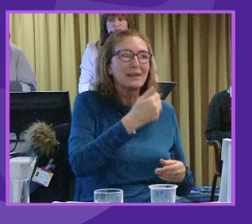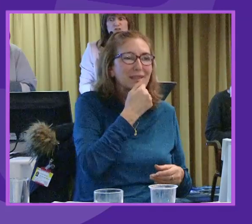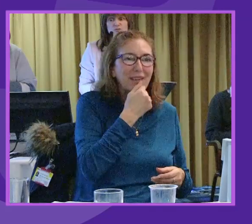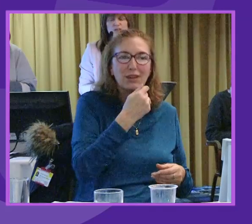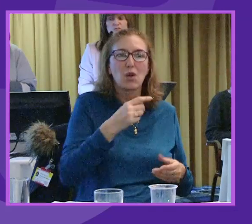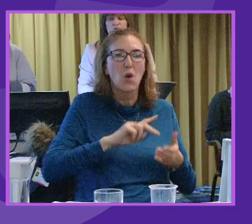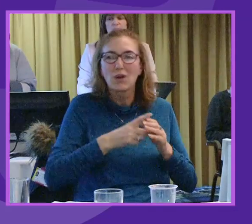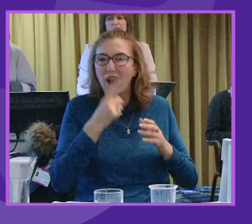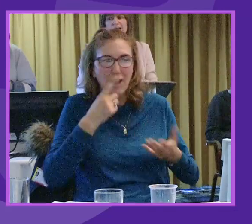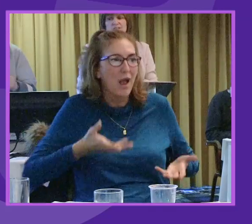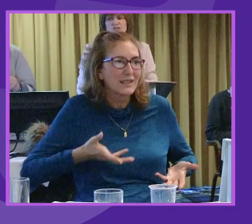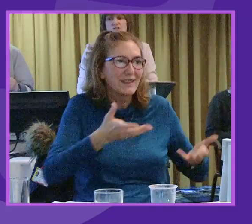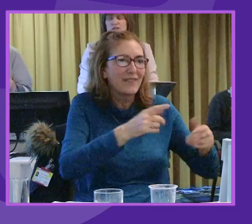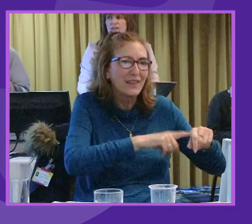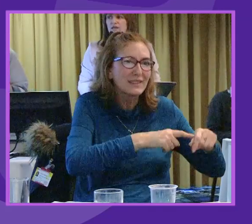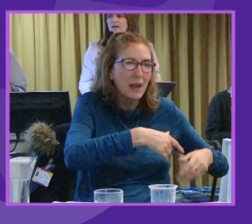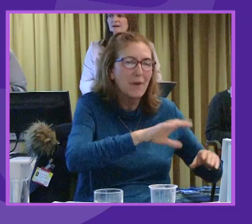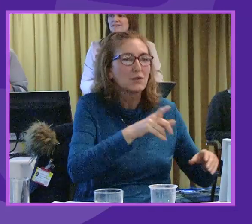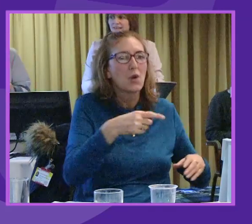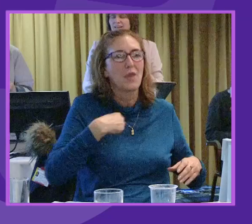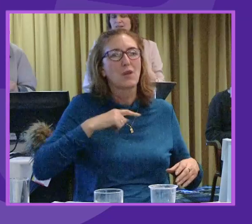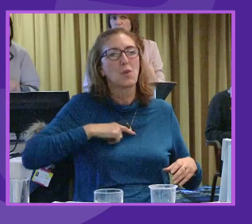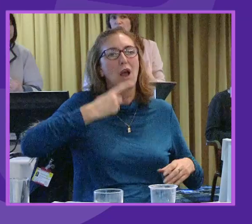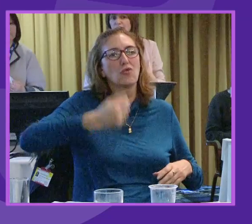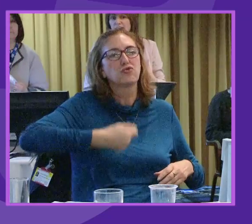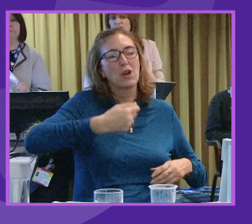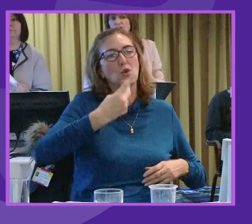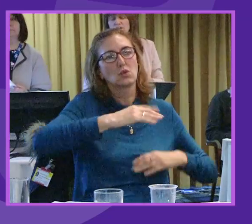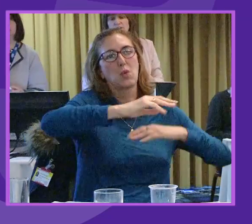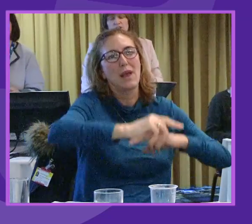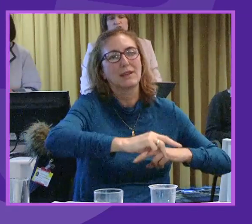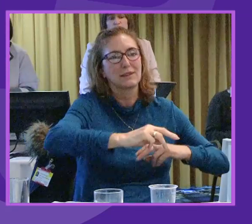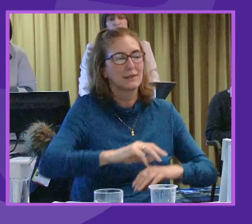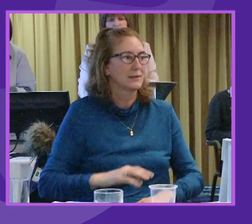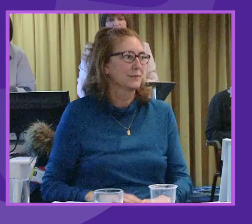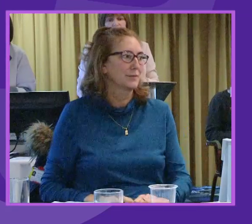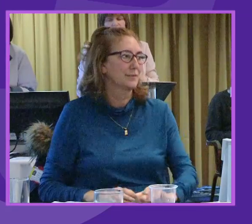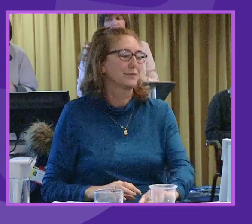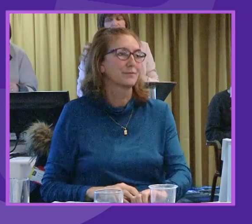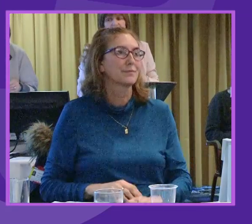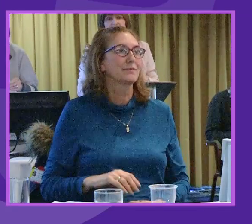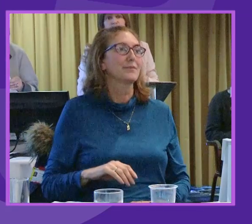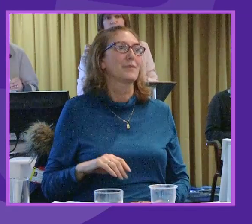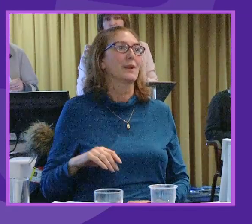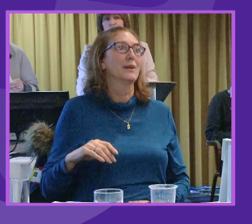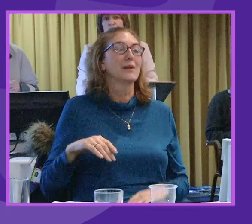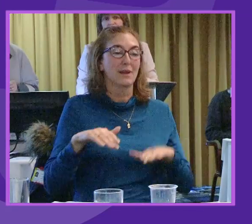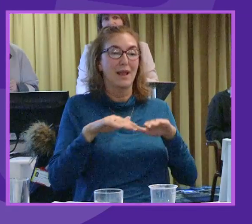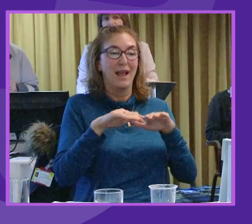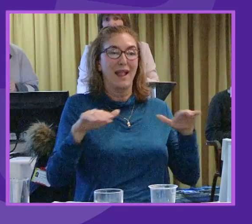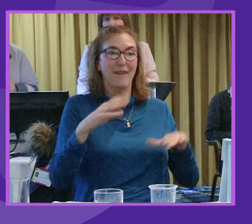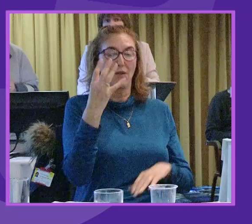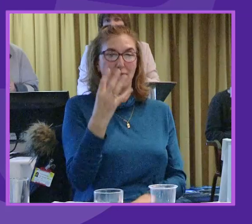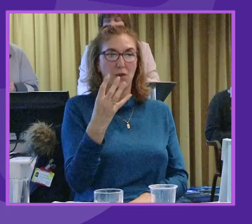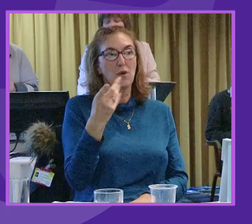interested in doing the course, to support them to do this role in practice and to gain the qualification. The course